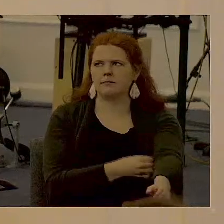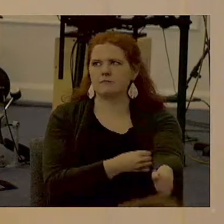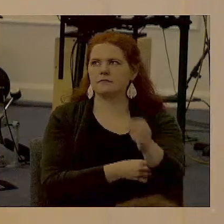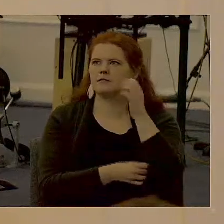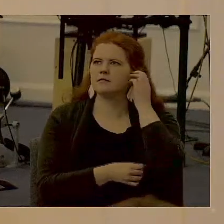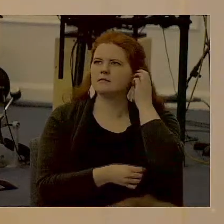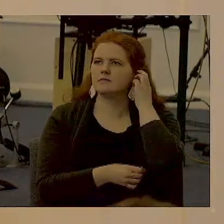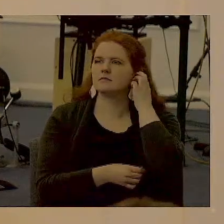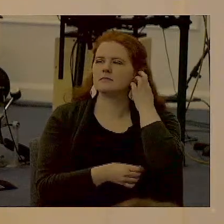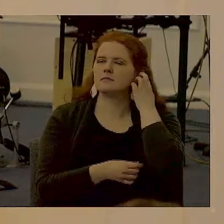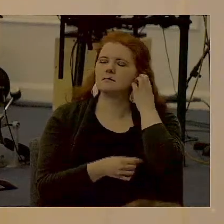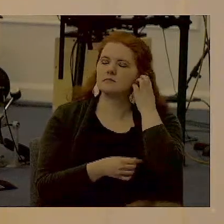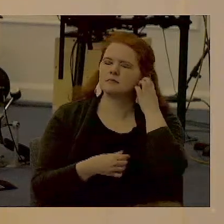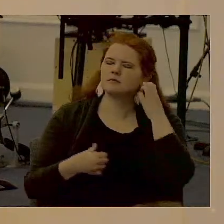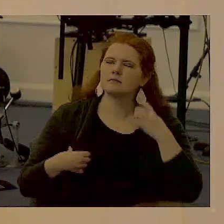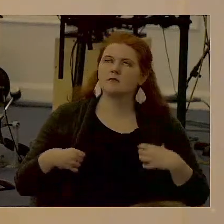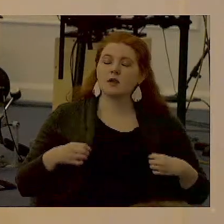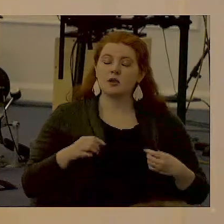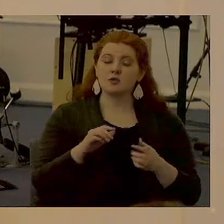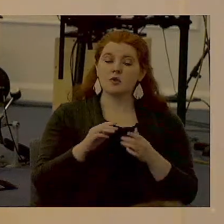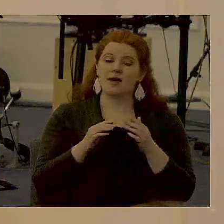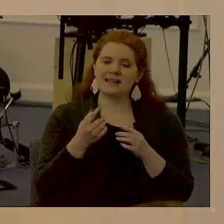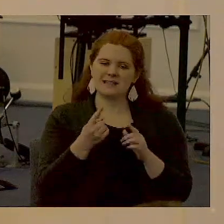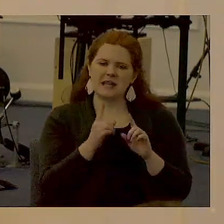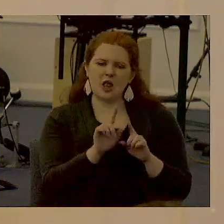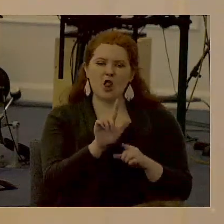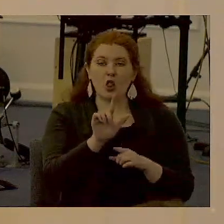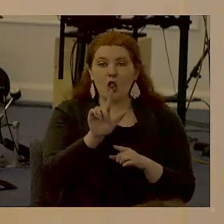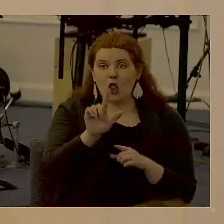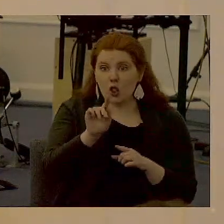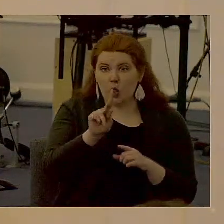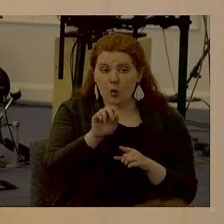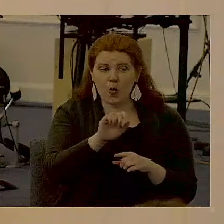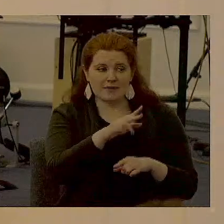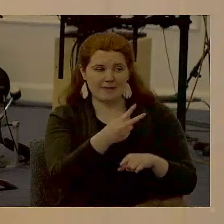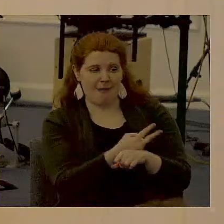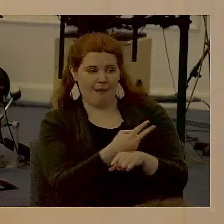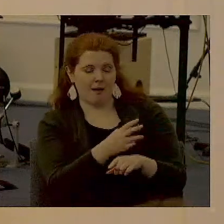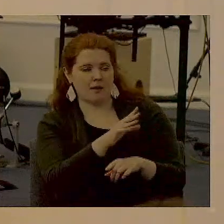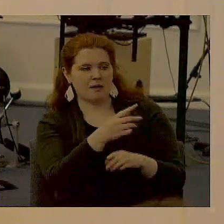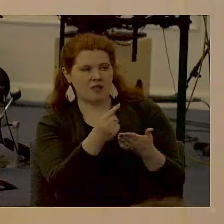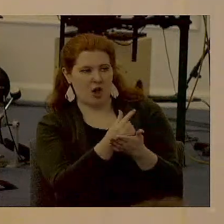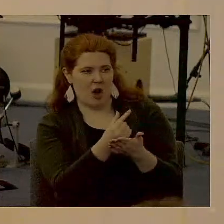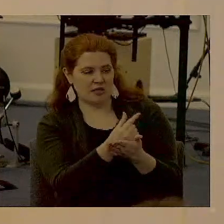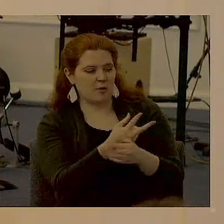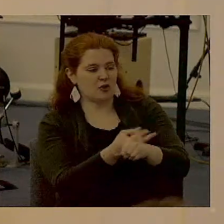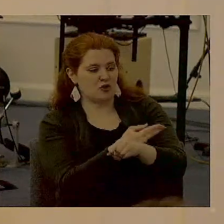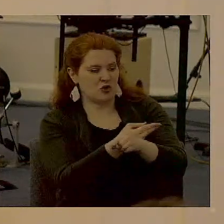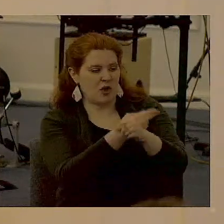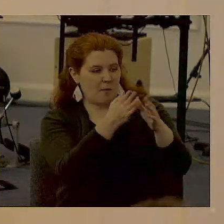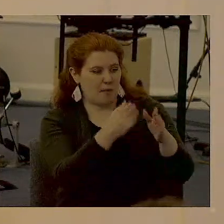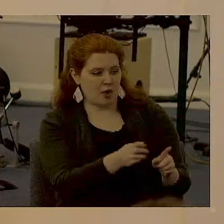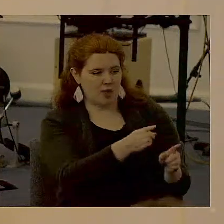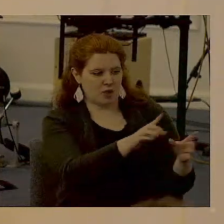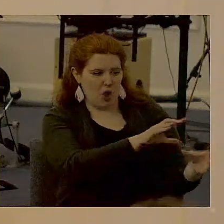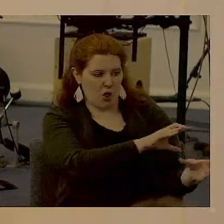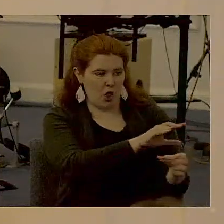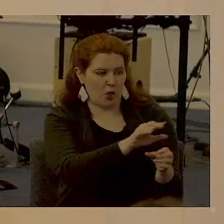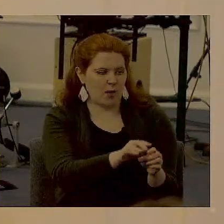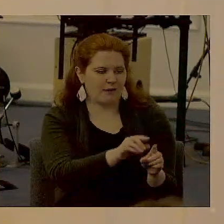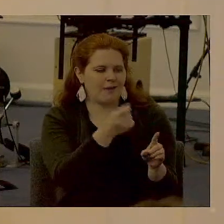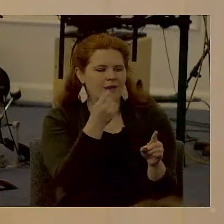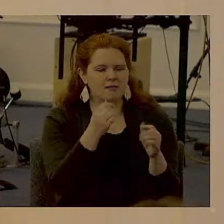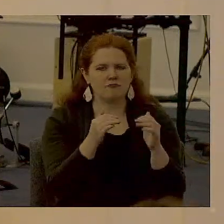And he's saying something different in Luke's gospel, because in Luke's gospel, by including the shepherds, who are